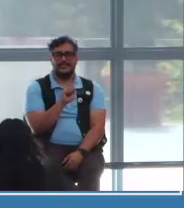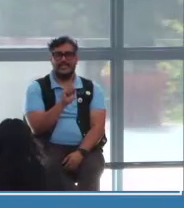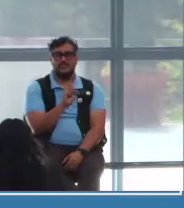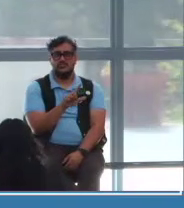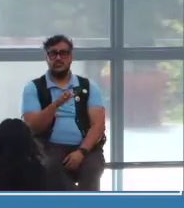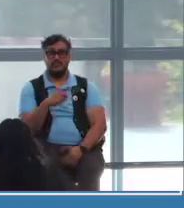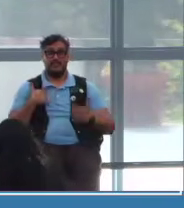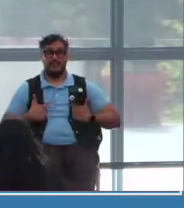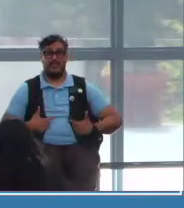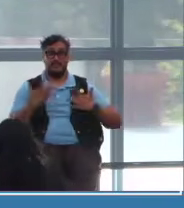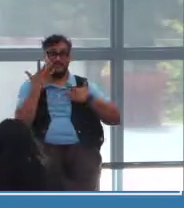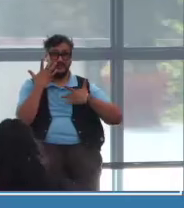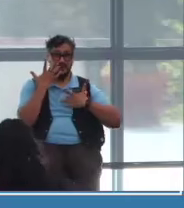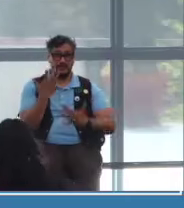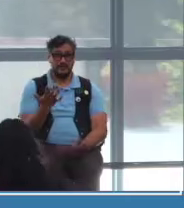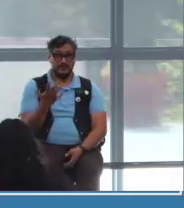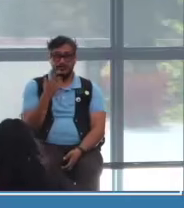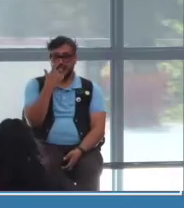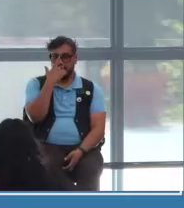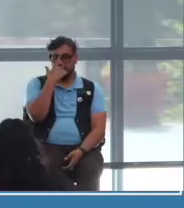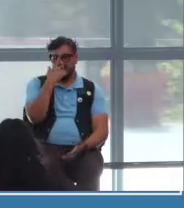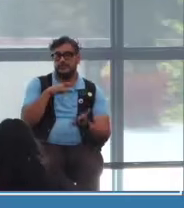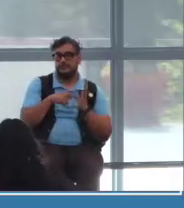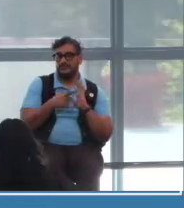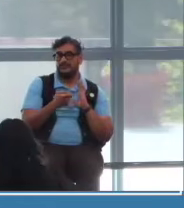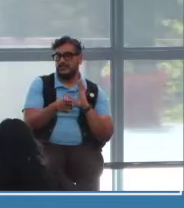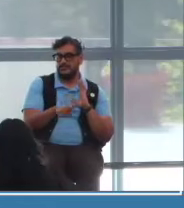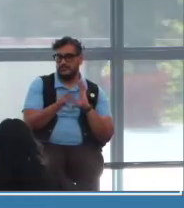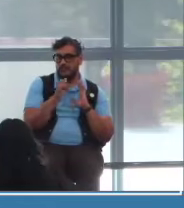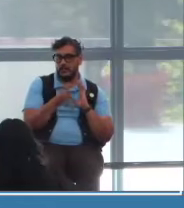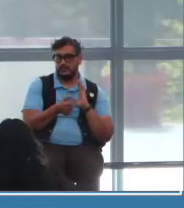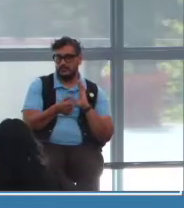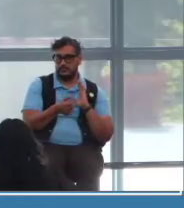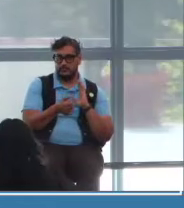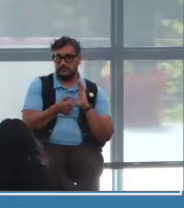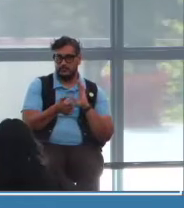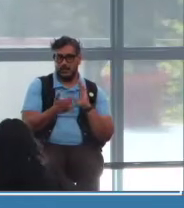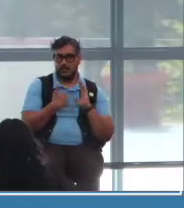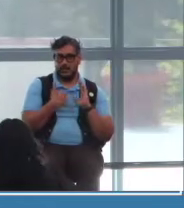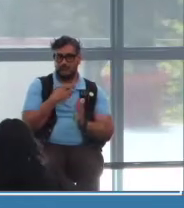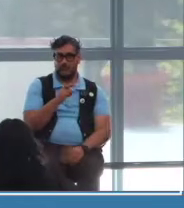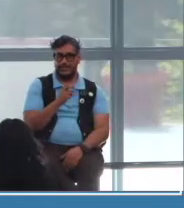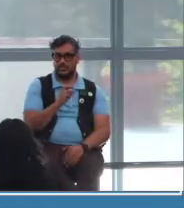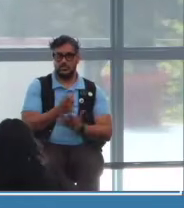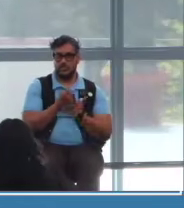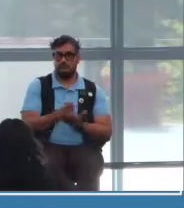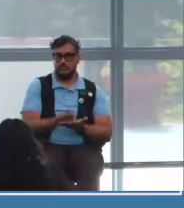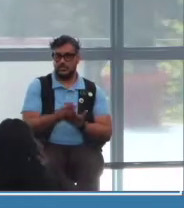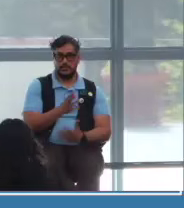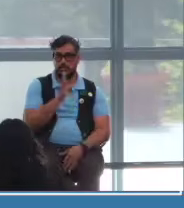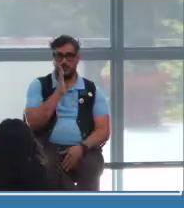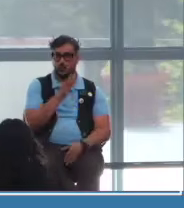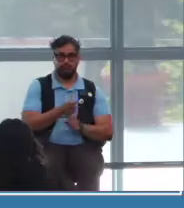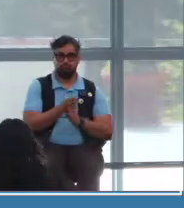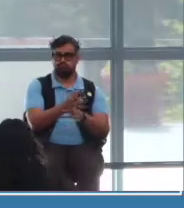interstitial lung disease, which is, they should probably not get radiation therapy because it can make